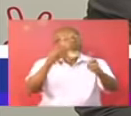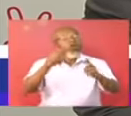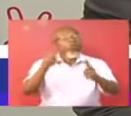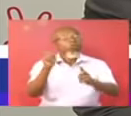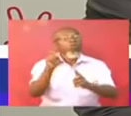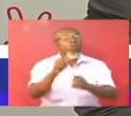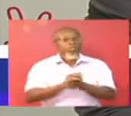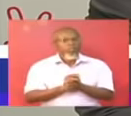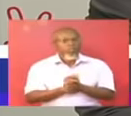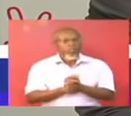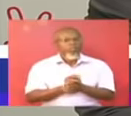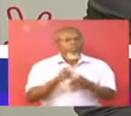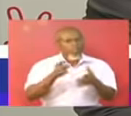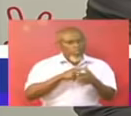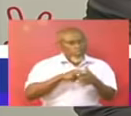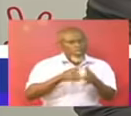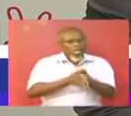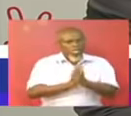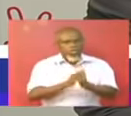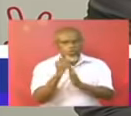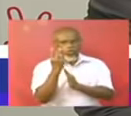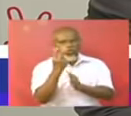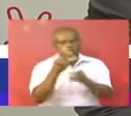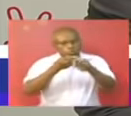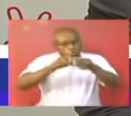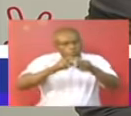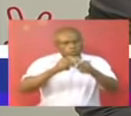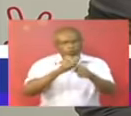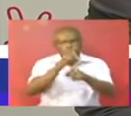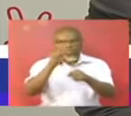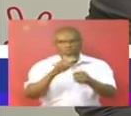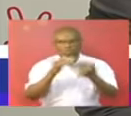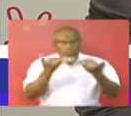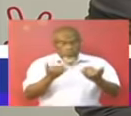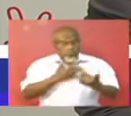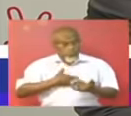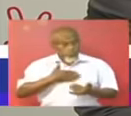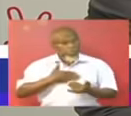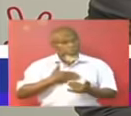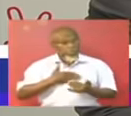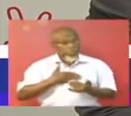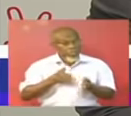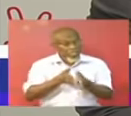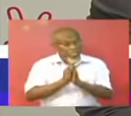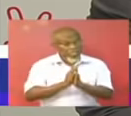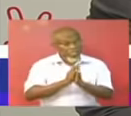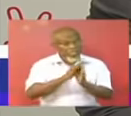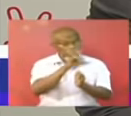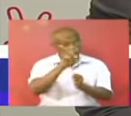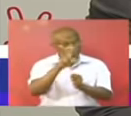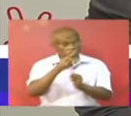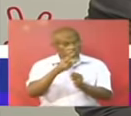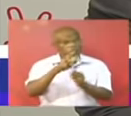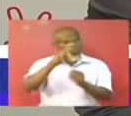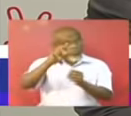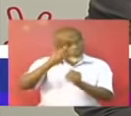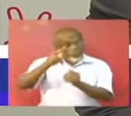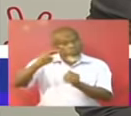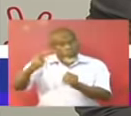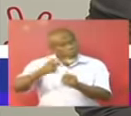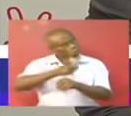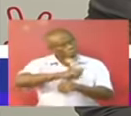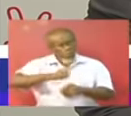before asking your two brief questions. Please ask your questions one right after the other to the